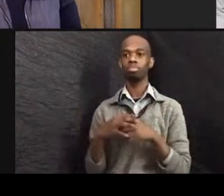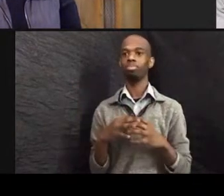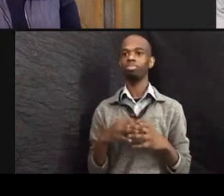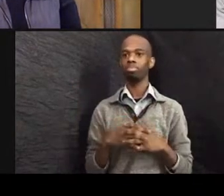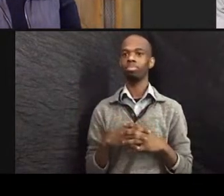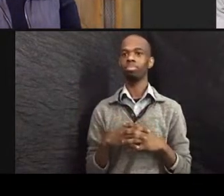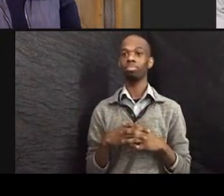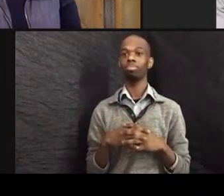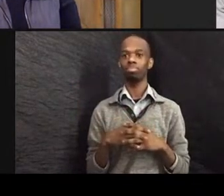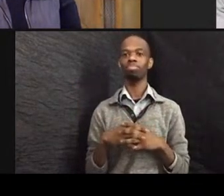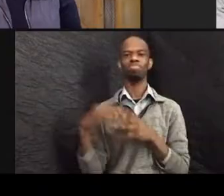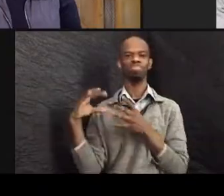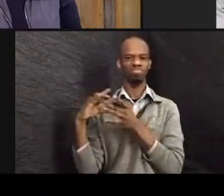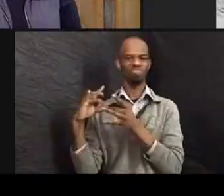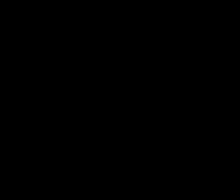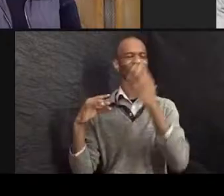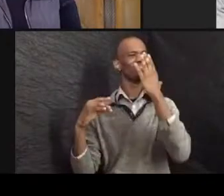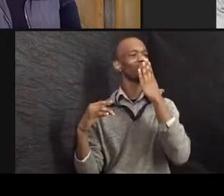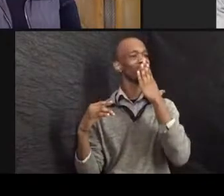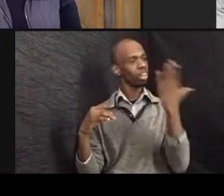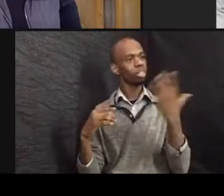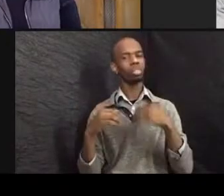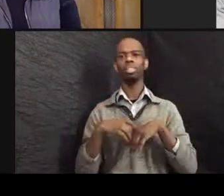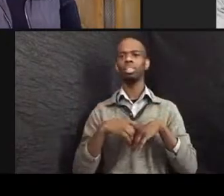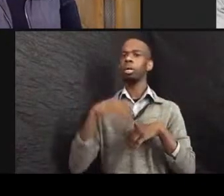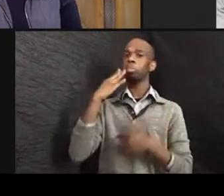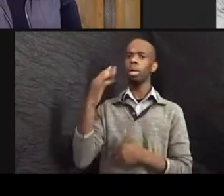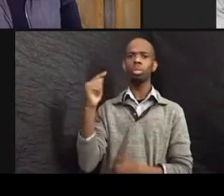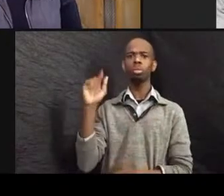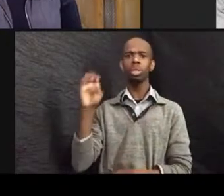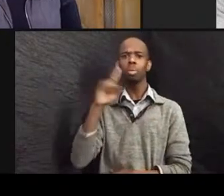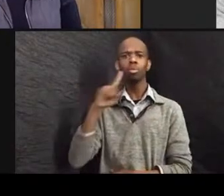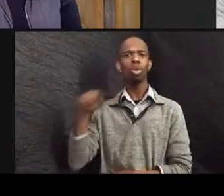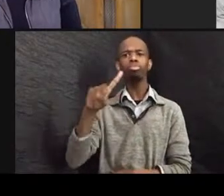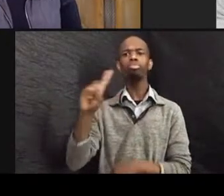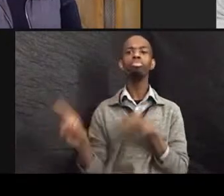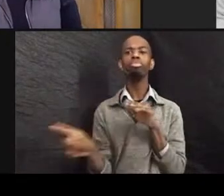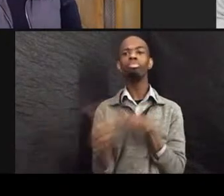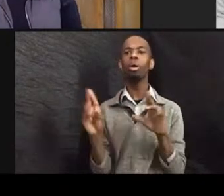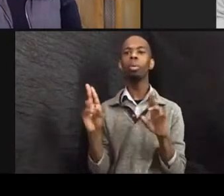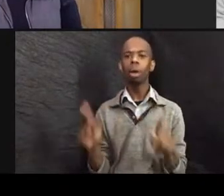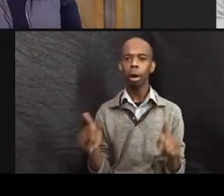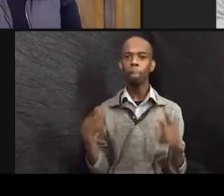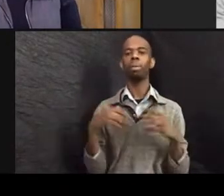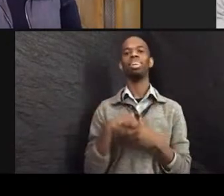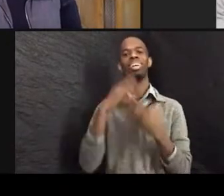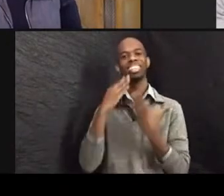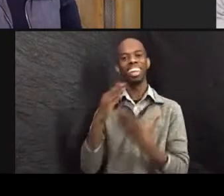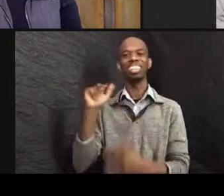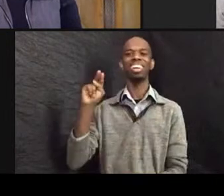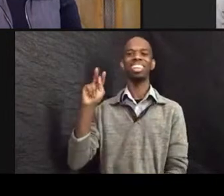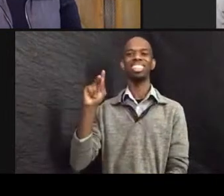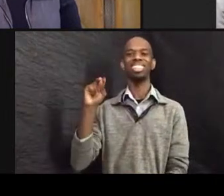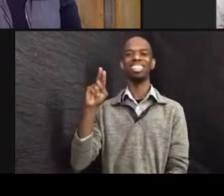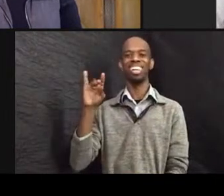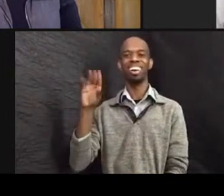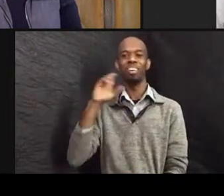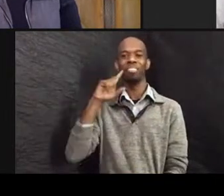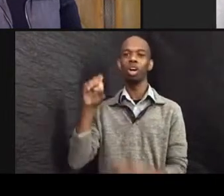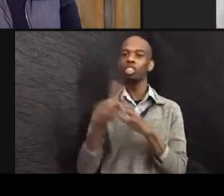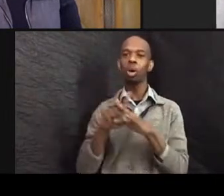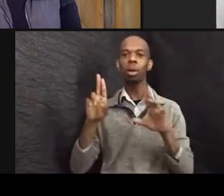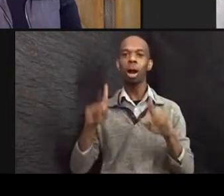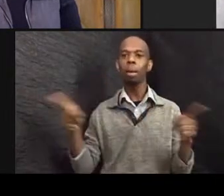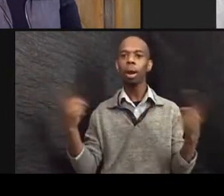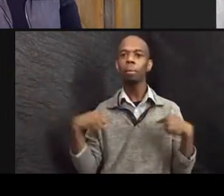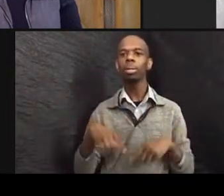Thank you, Kimani. Thank you, Gabe, for showing up. Thank you, Antonio, for showing up. Marcus, I know you have to go back to